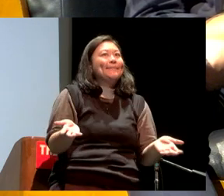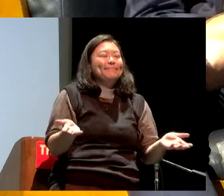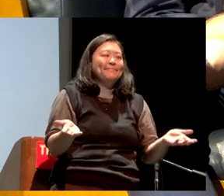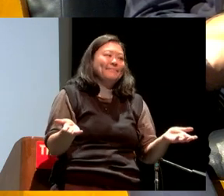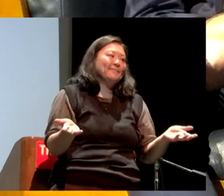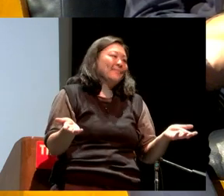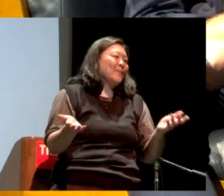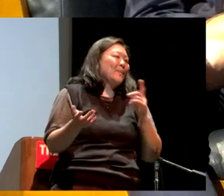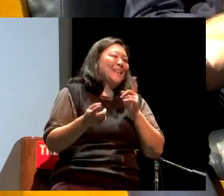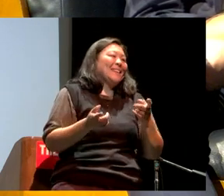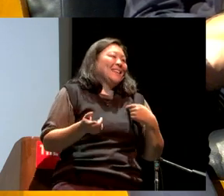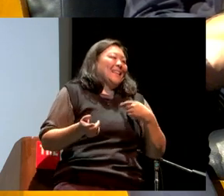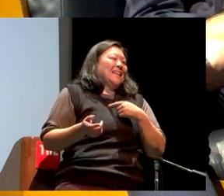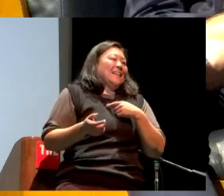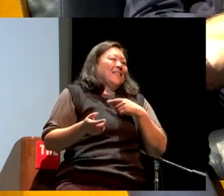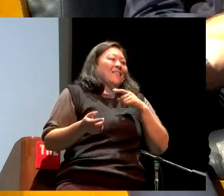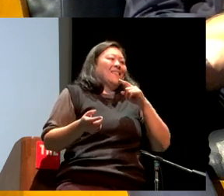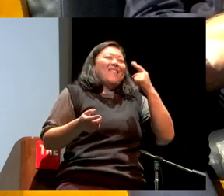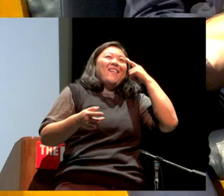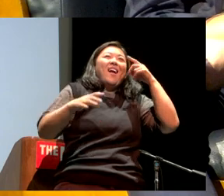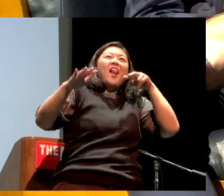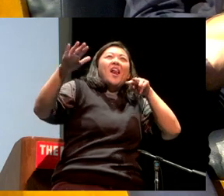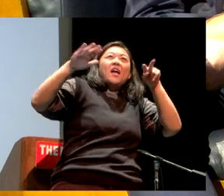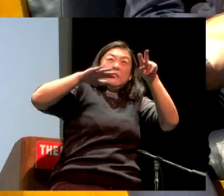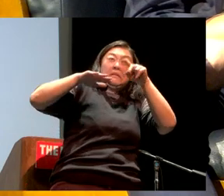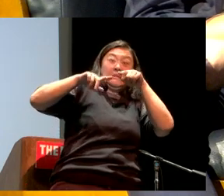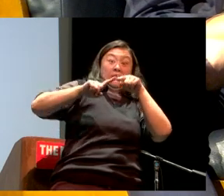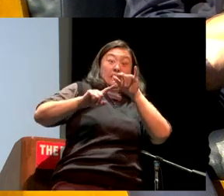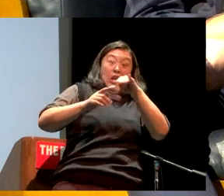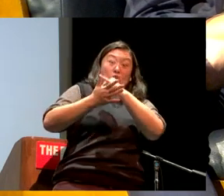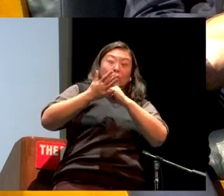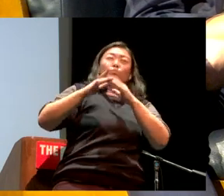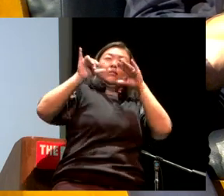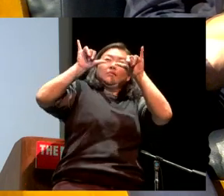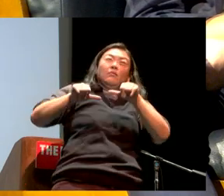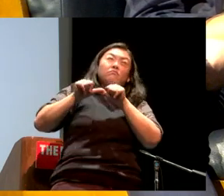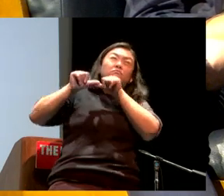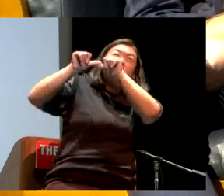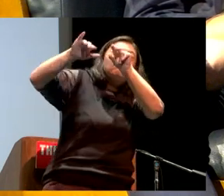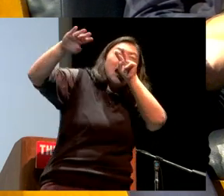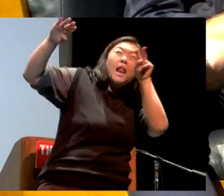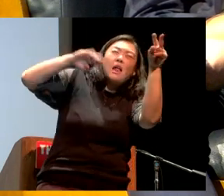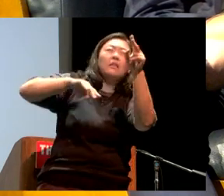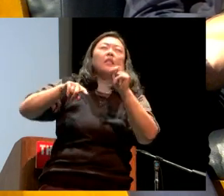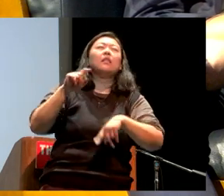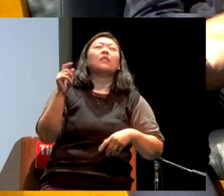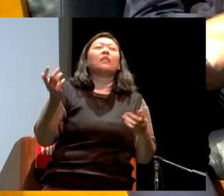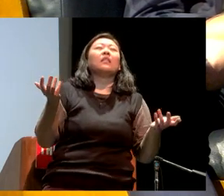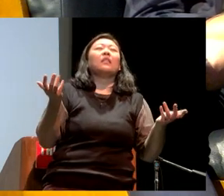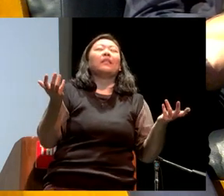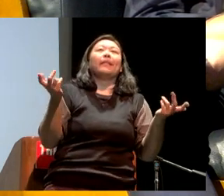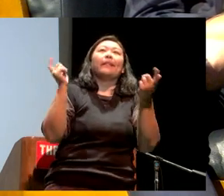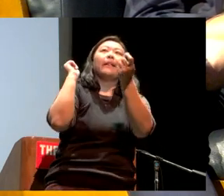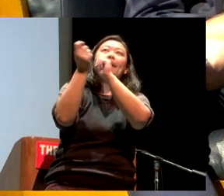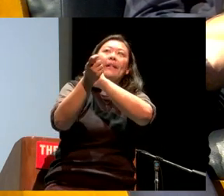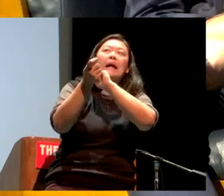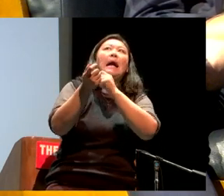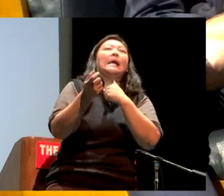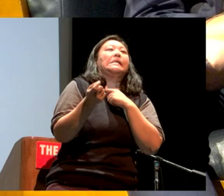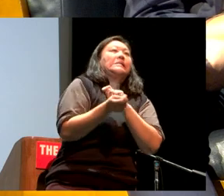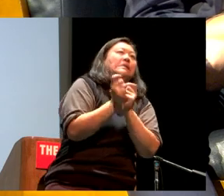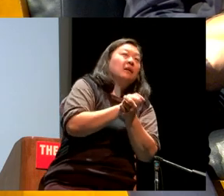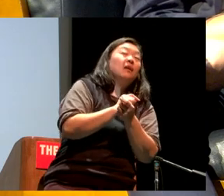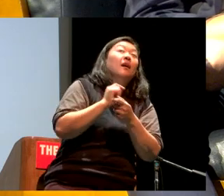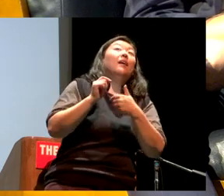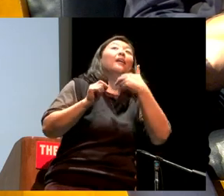don't think 100 years from now, we don't think like this. But every time we do something, we think, okay, like, we do the max, we do the coolest